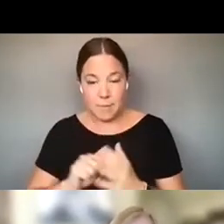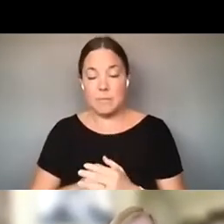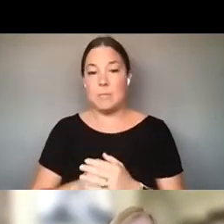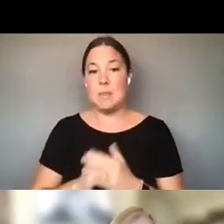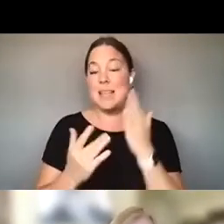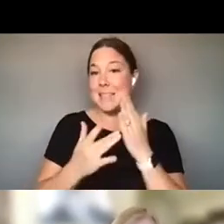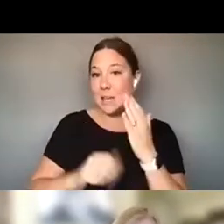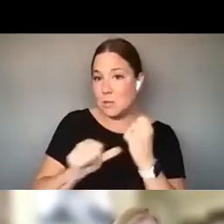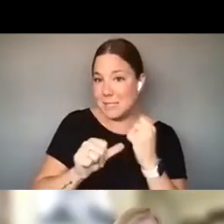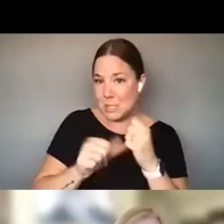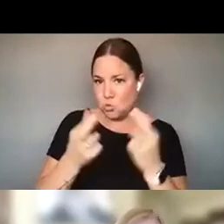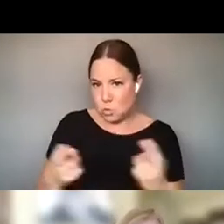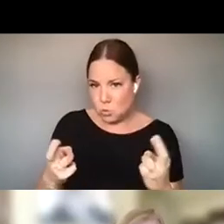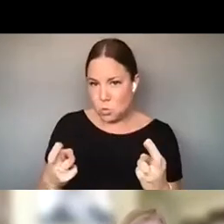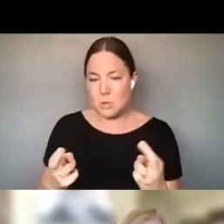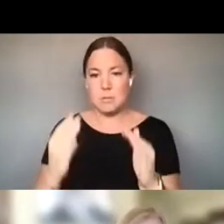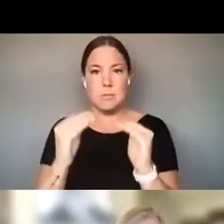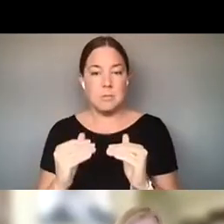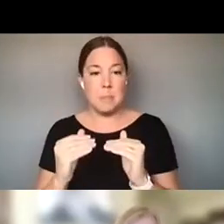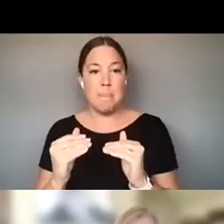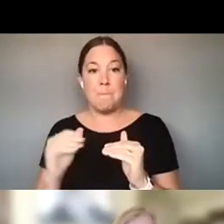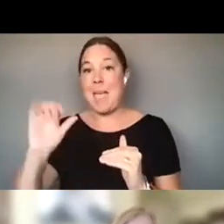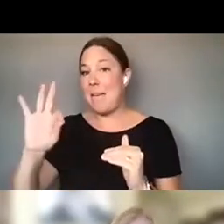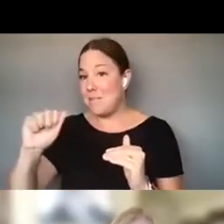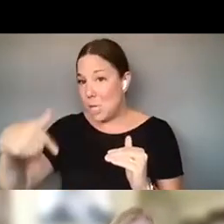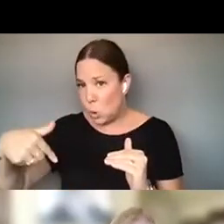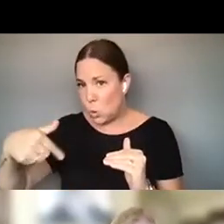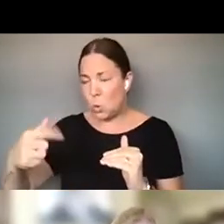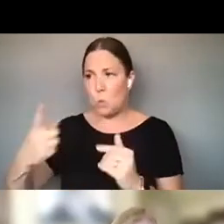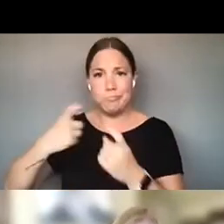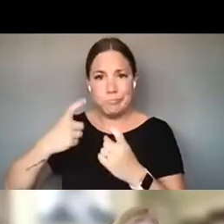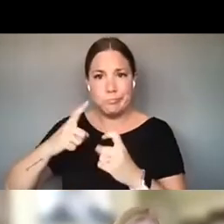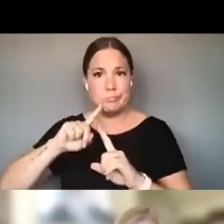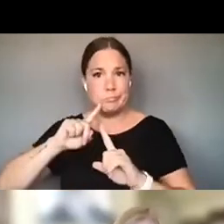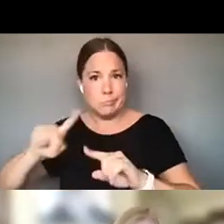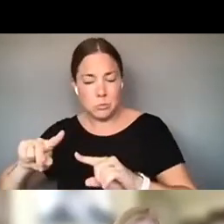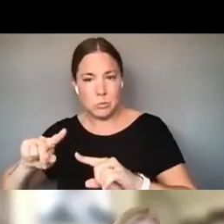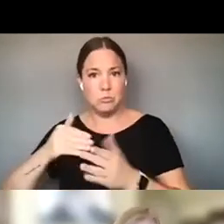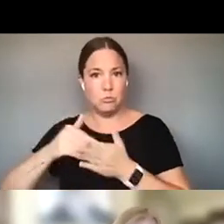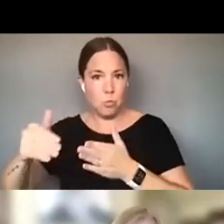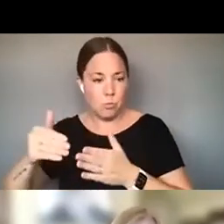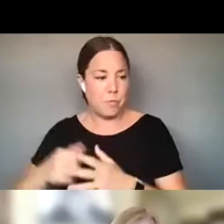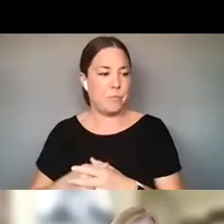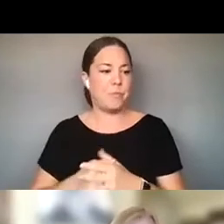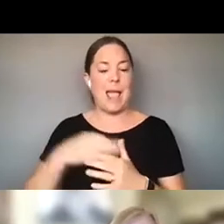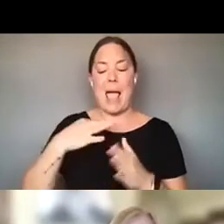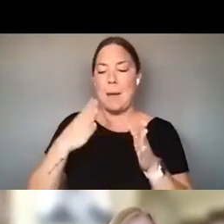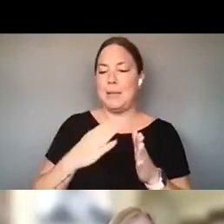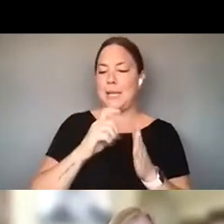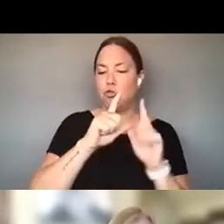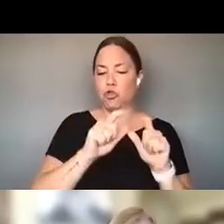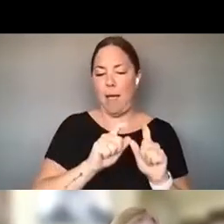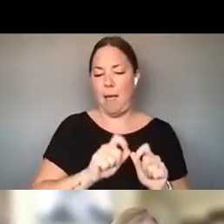resources include FAQs, an applicant checklist, a summary of